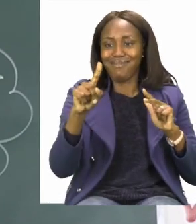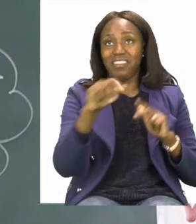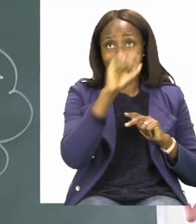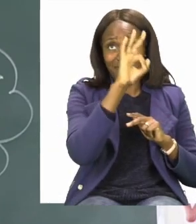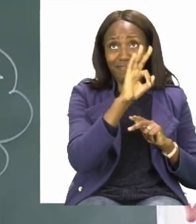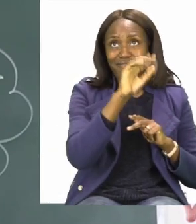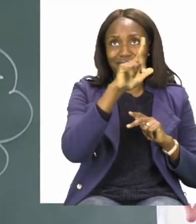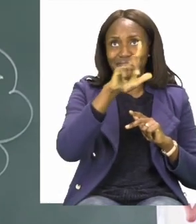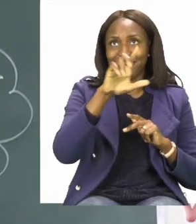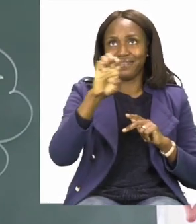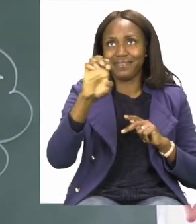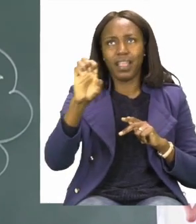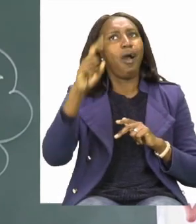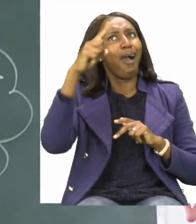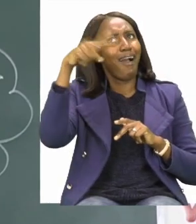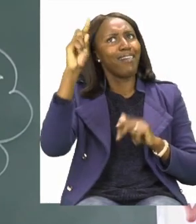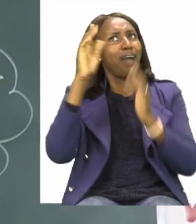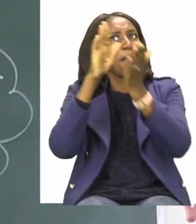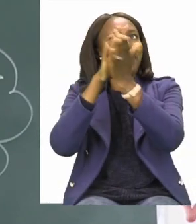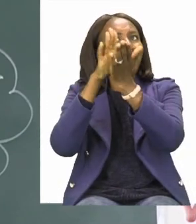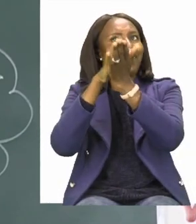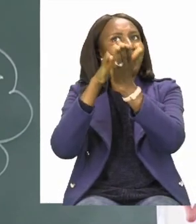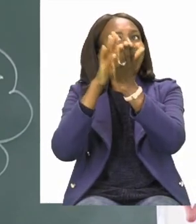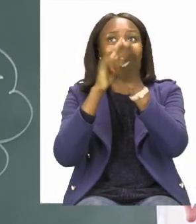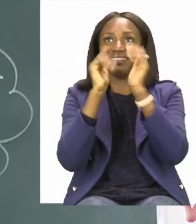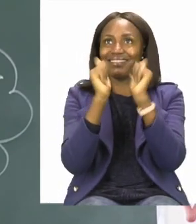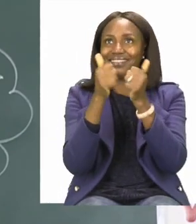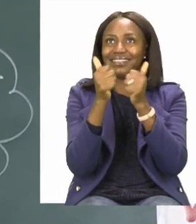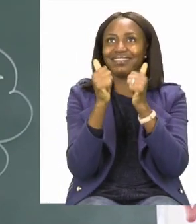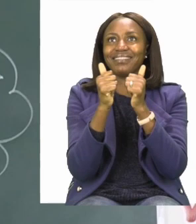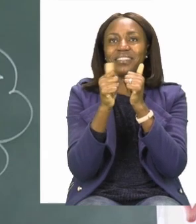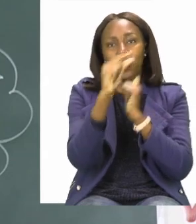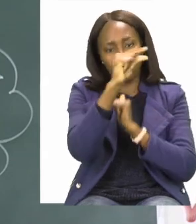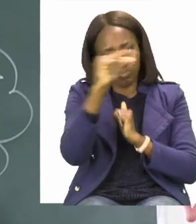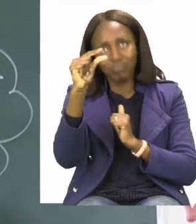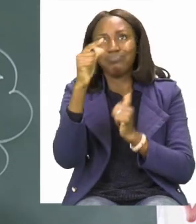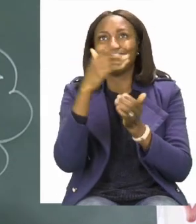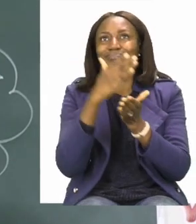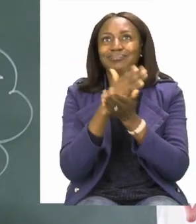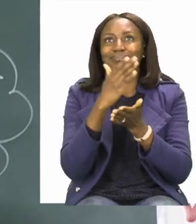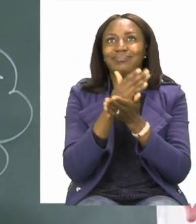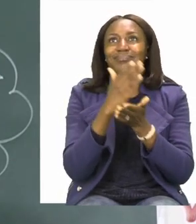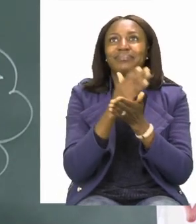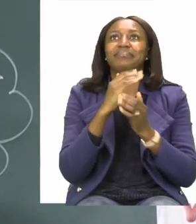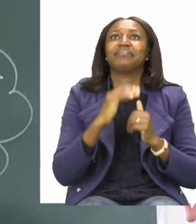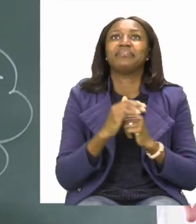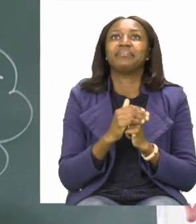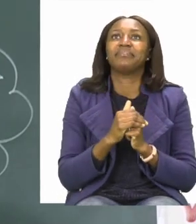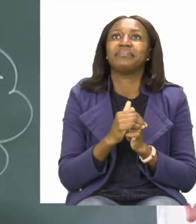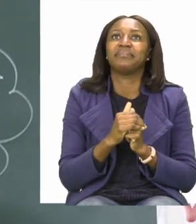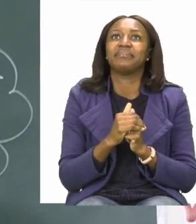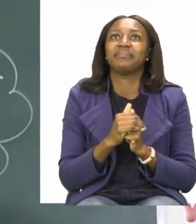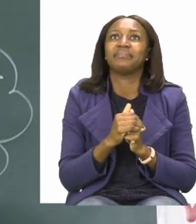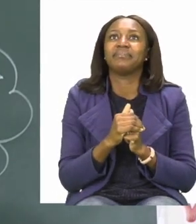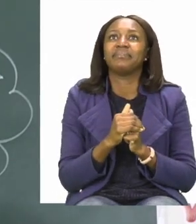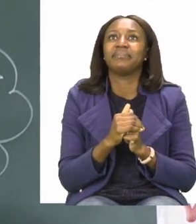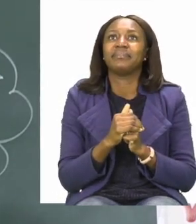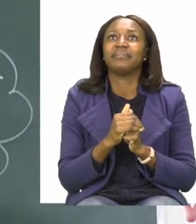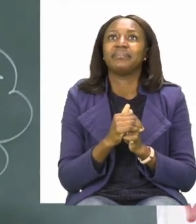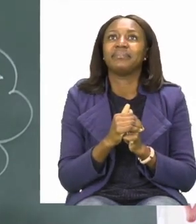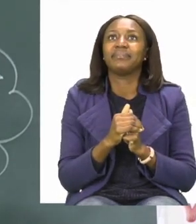Flee. Good job, everyone. That is a word. So go ahead and put